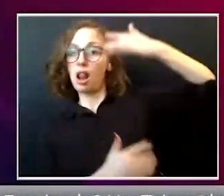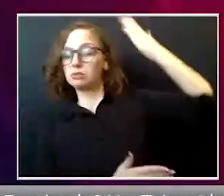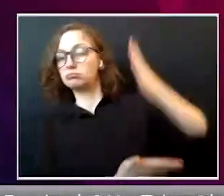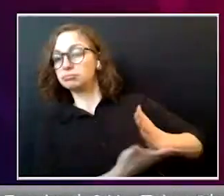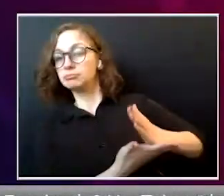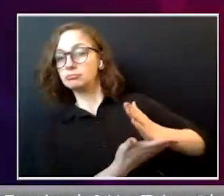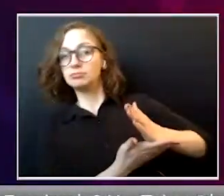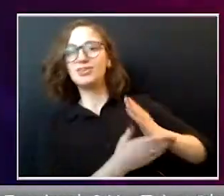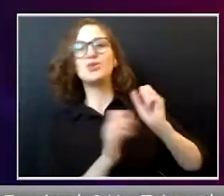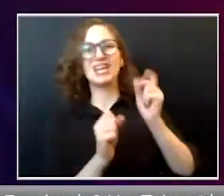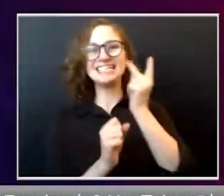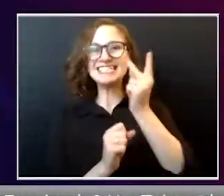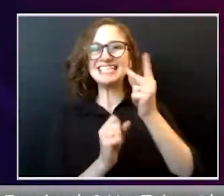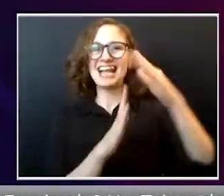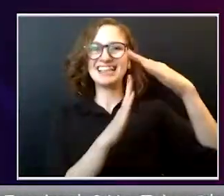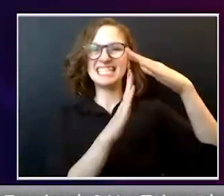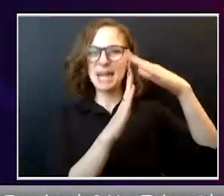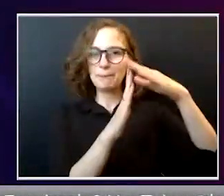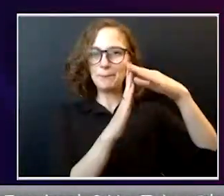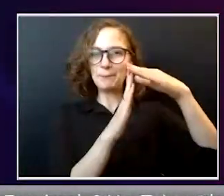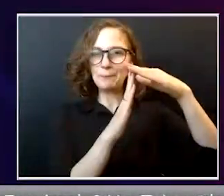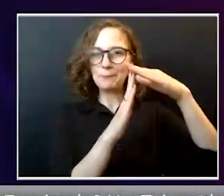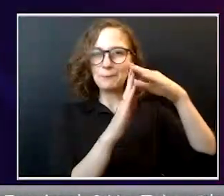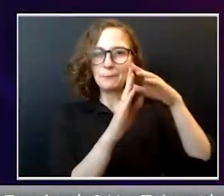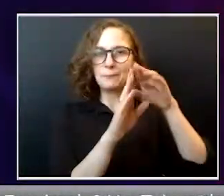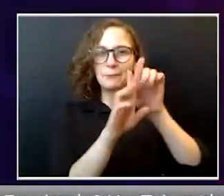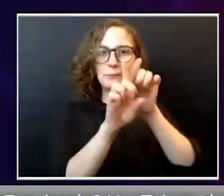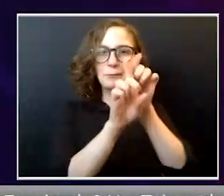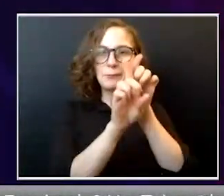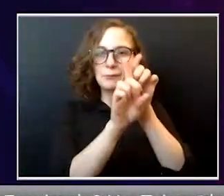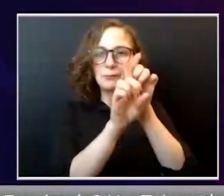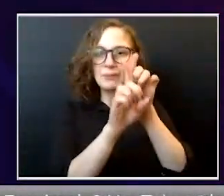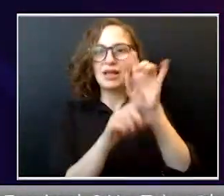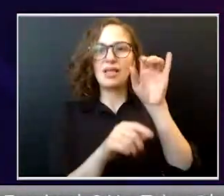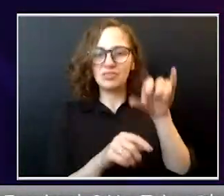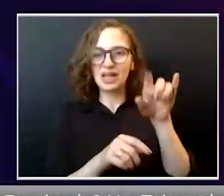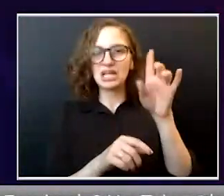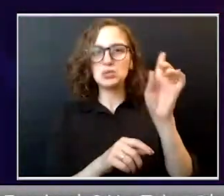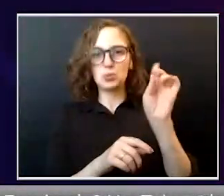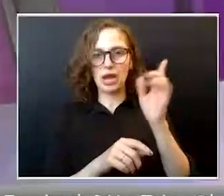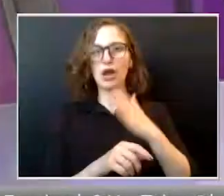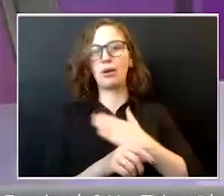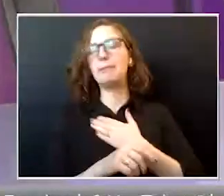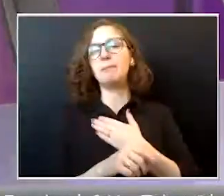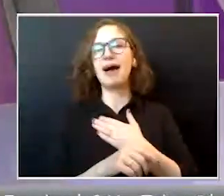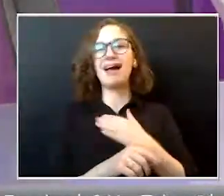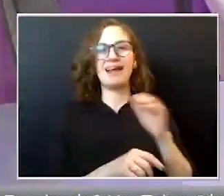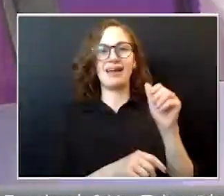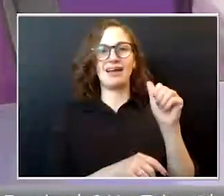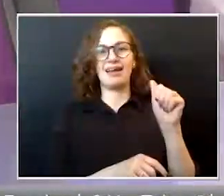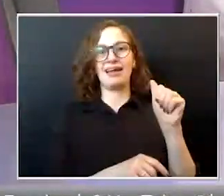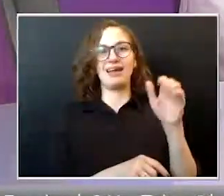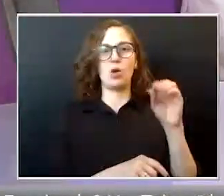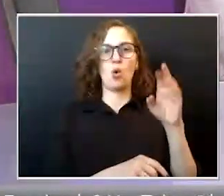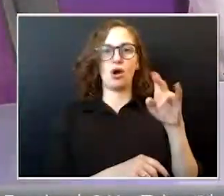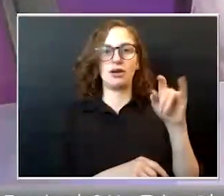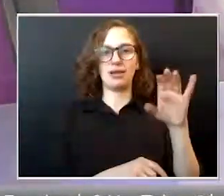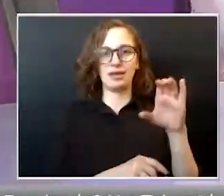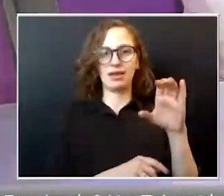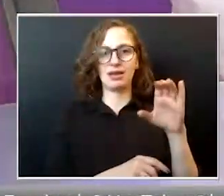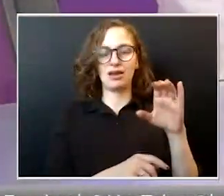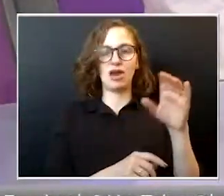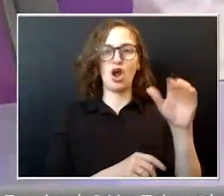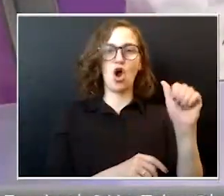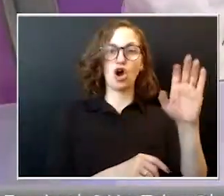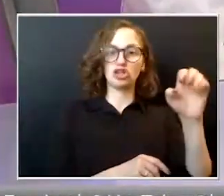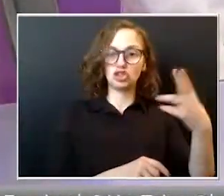screen, that's where my aortic arch has been reconstructed with graft. So the head is up here. Is it weird